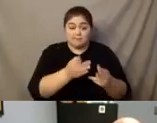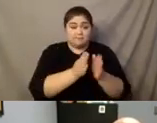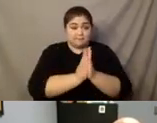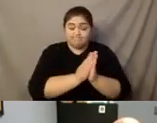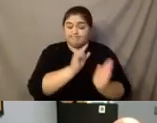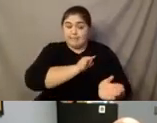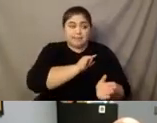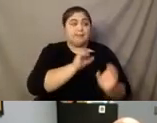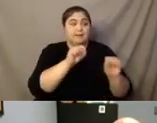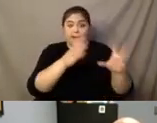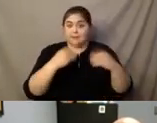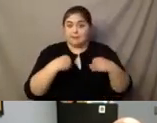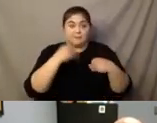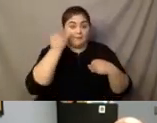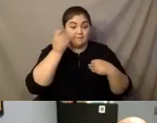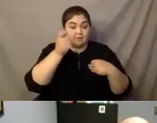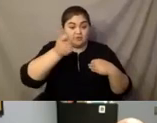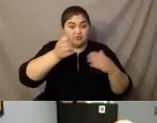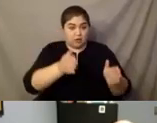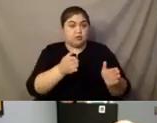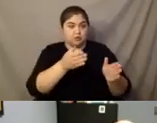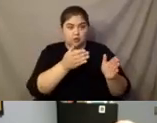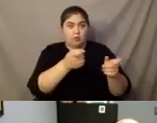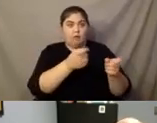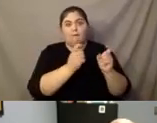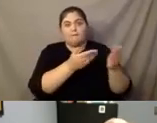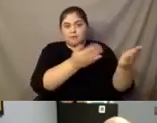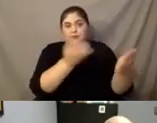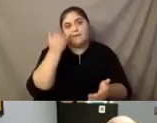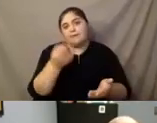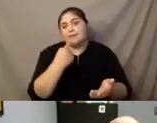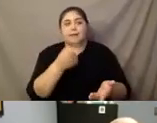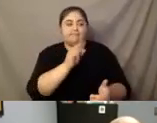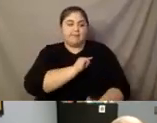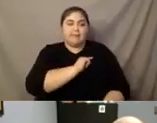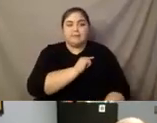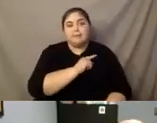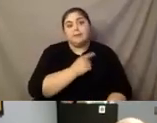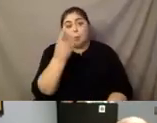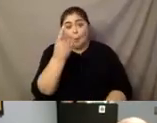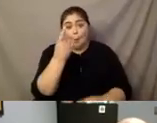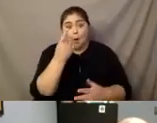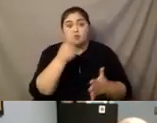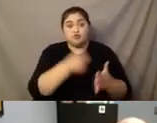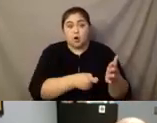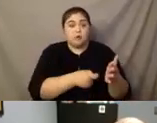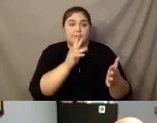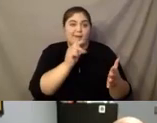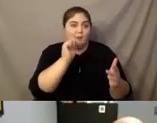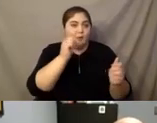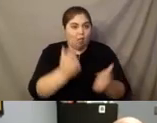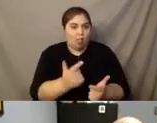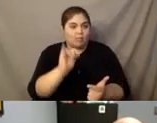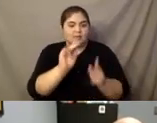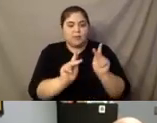the judge wants to offer them. If they plead guilty to just one charge, generally that's plea bargaining, and it's what the people are offering them